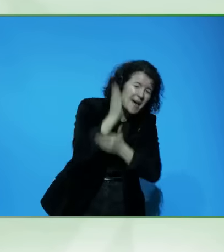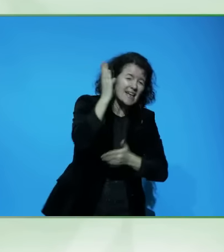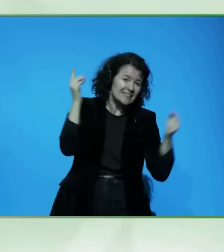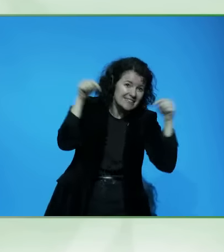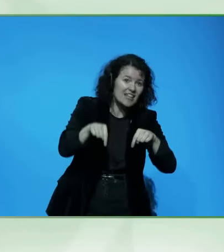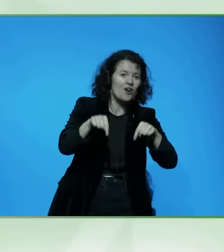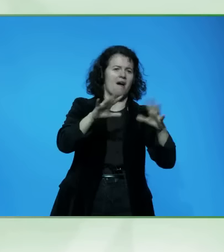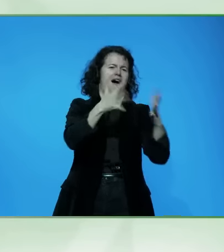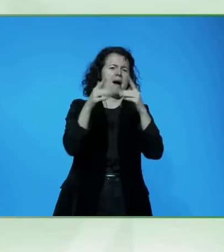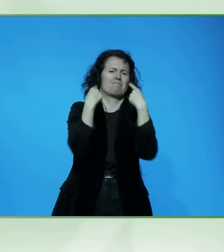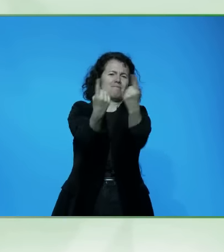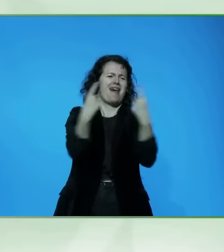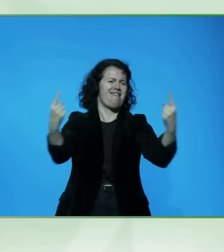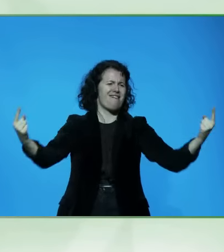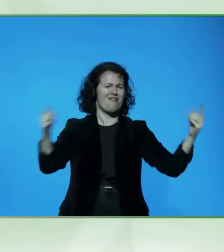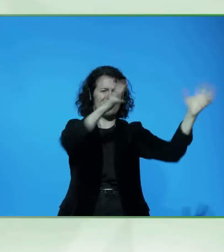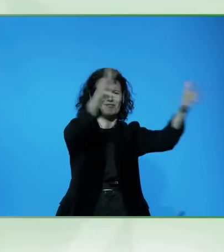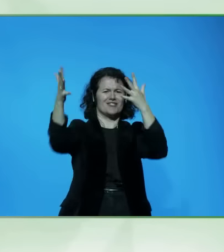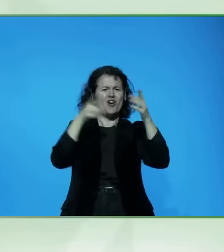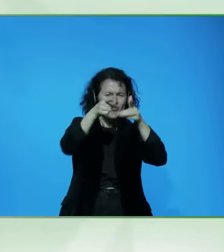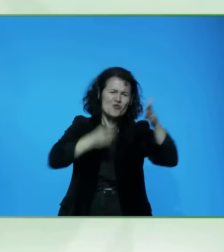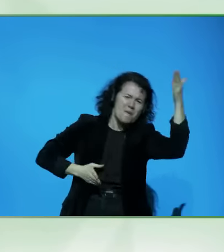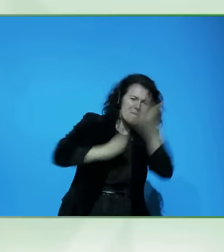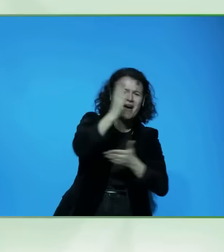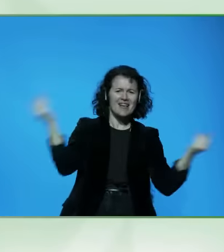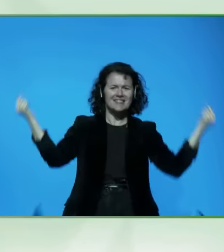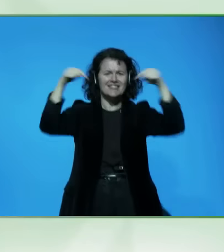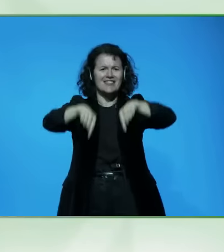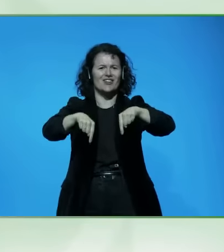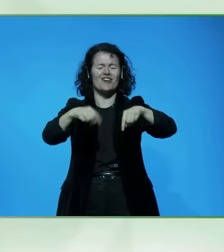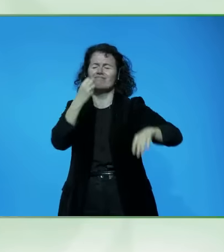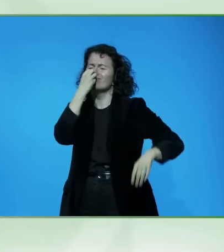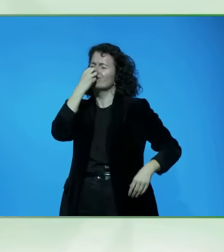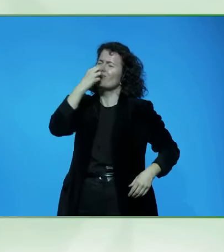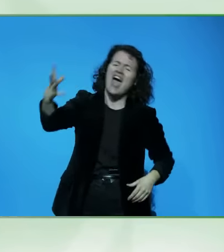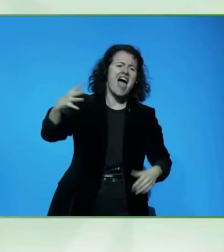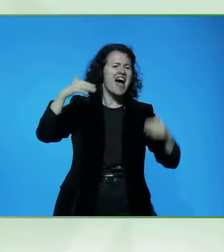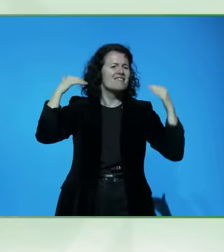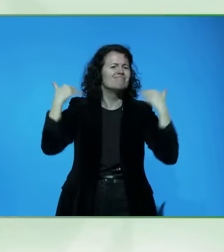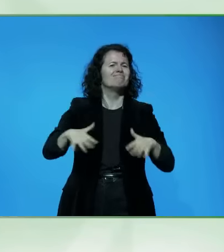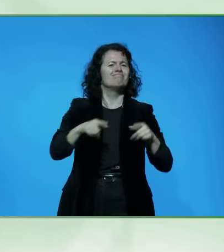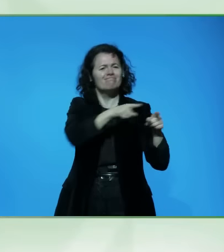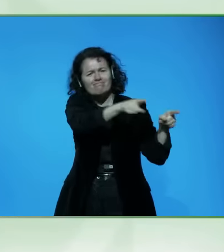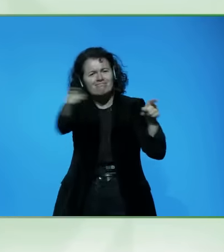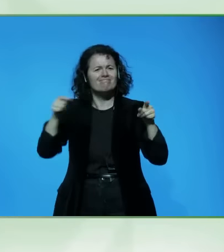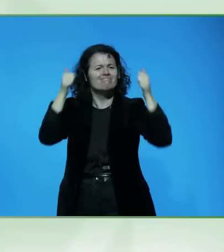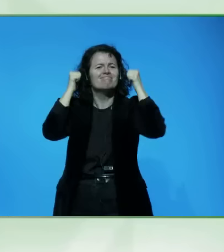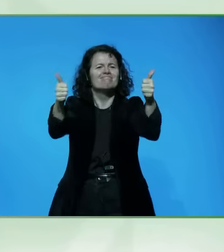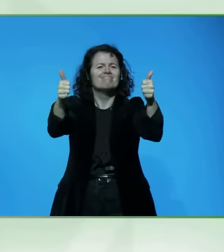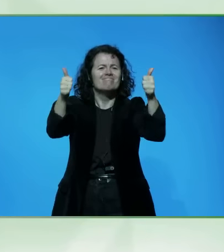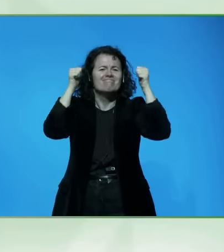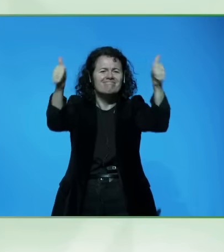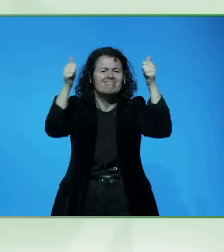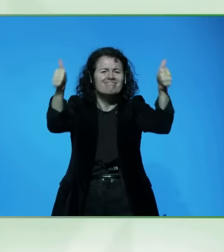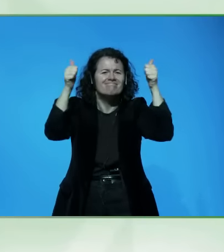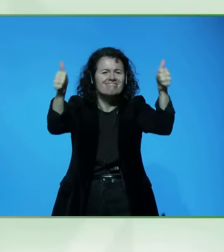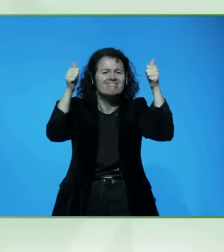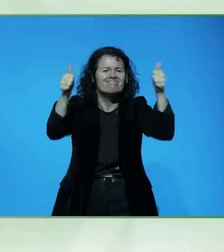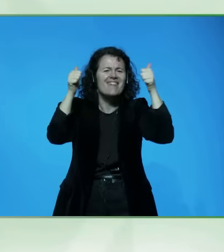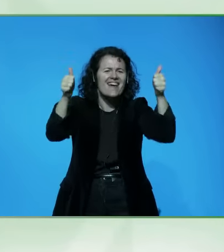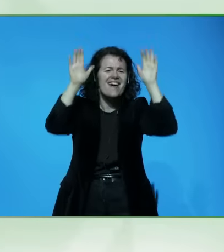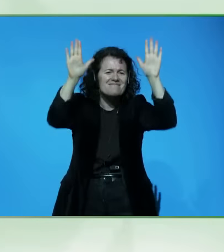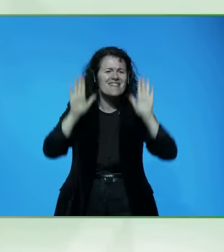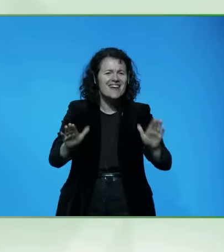today with us? This is fantastic. Exactly. This is fabulous.